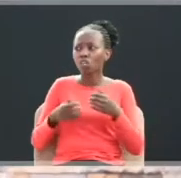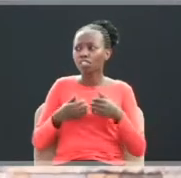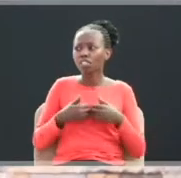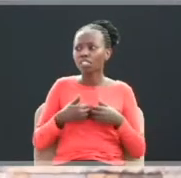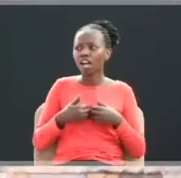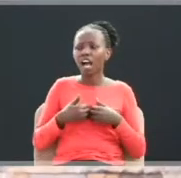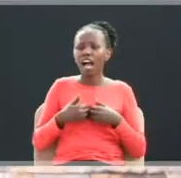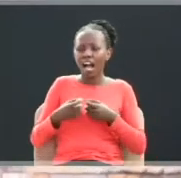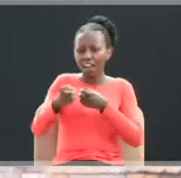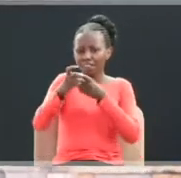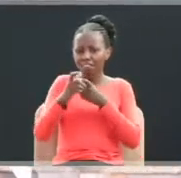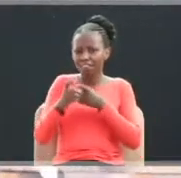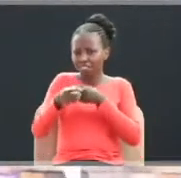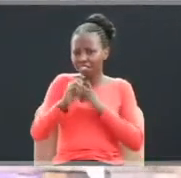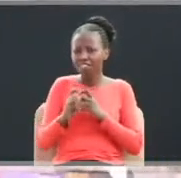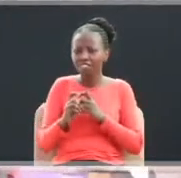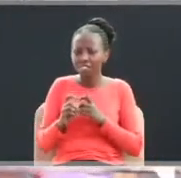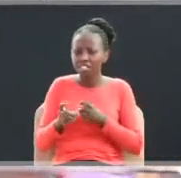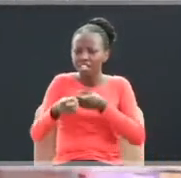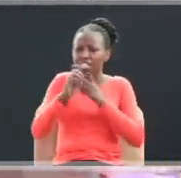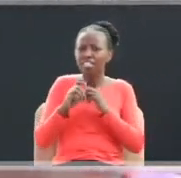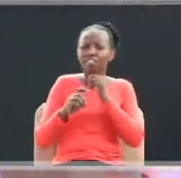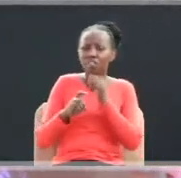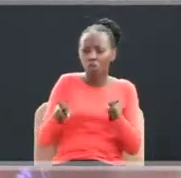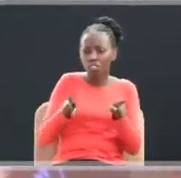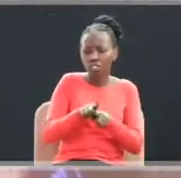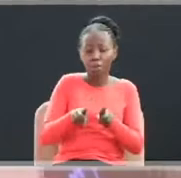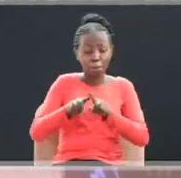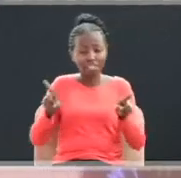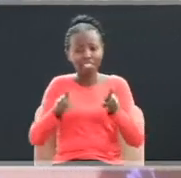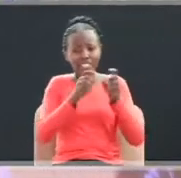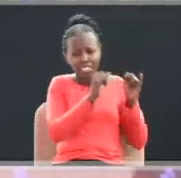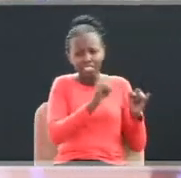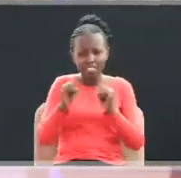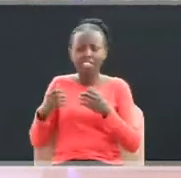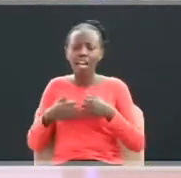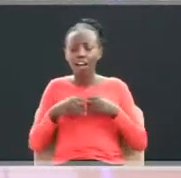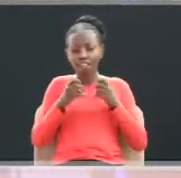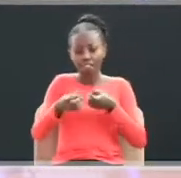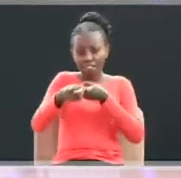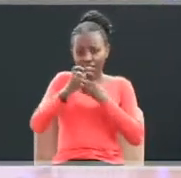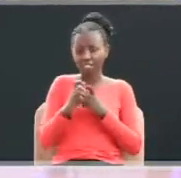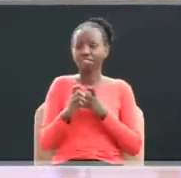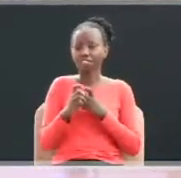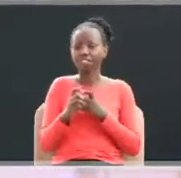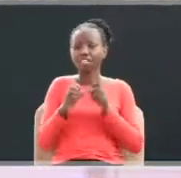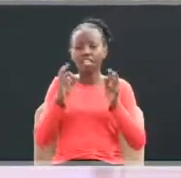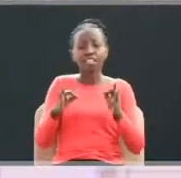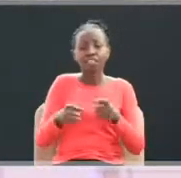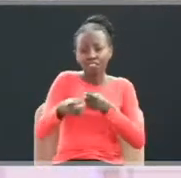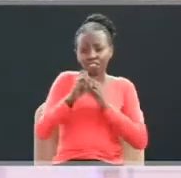gift. Your gift is not like mine, but everyone has a gift. So he says, if your gift is to